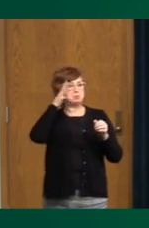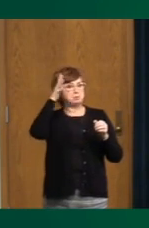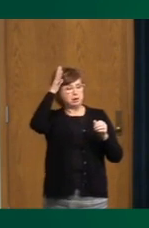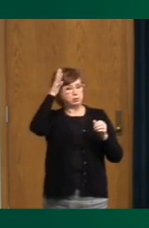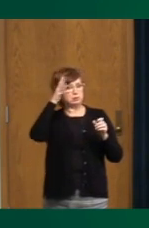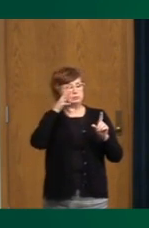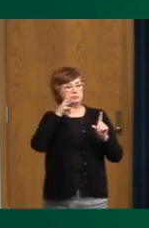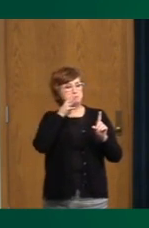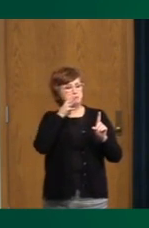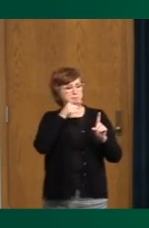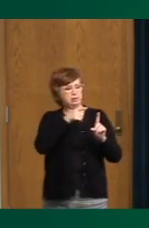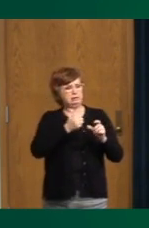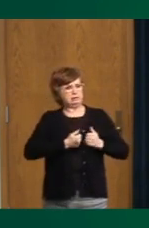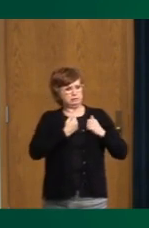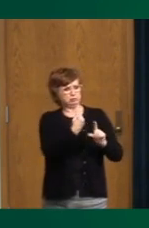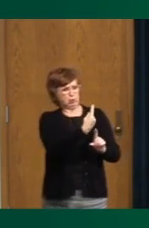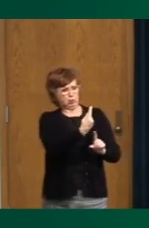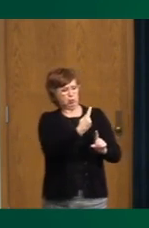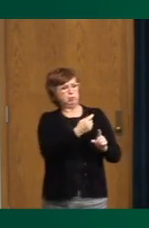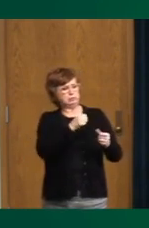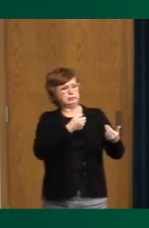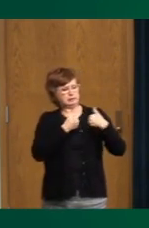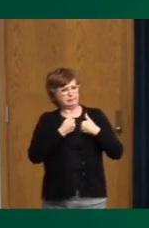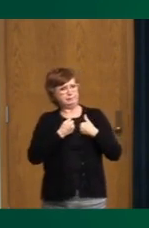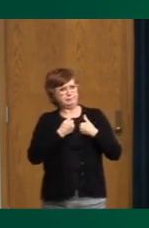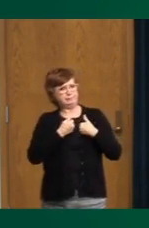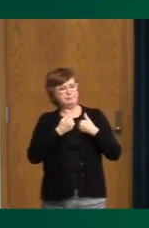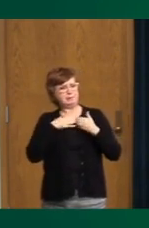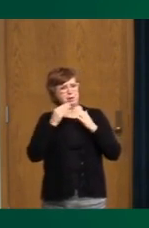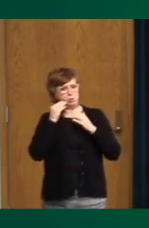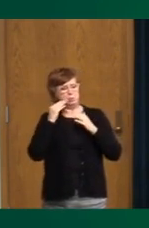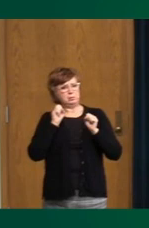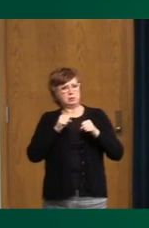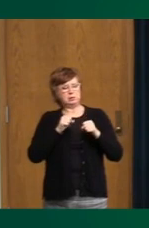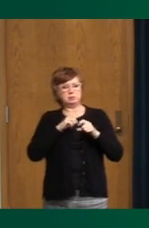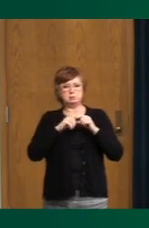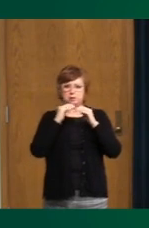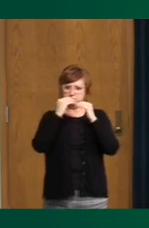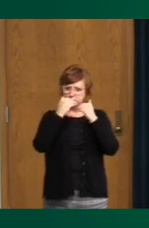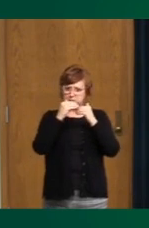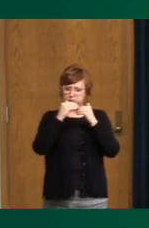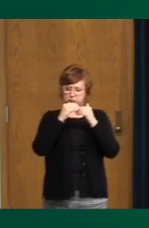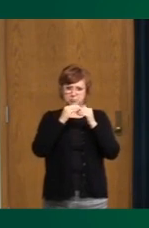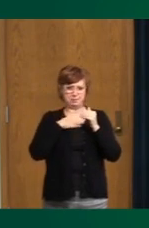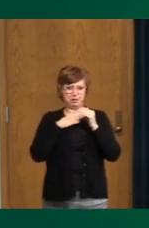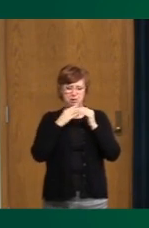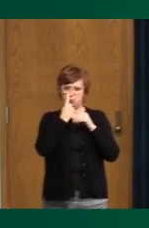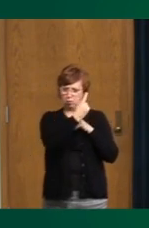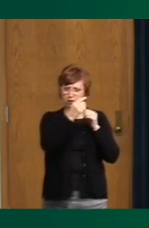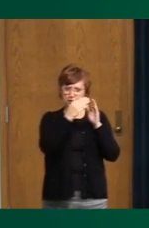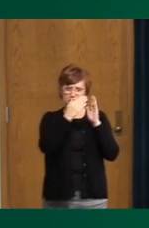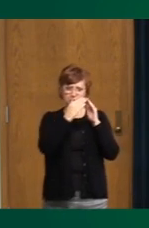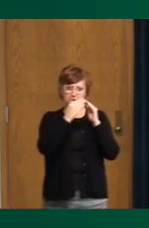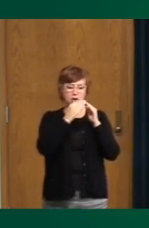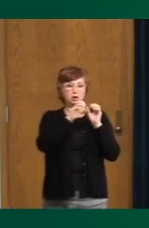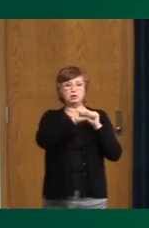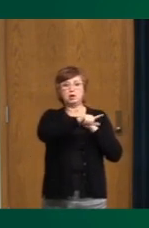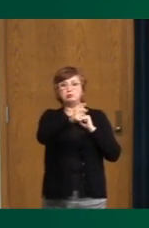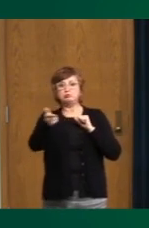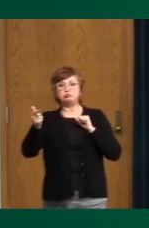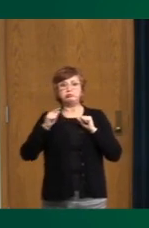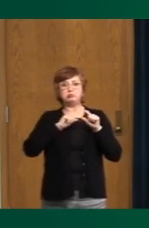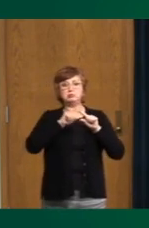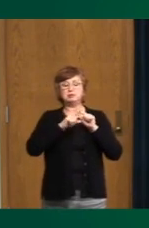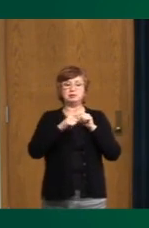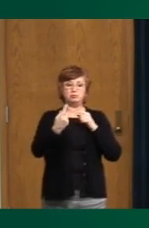visitors, but keep those visitors from one other household. For the next 4 weeks, everyone is encouraged to stay in close touch with